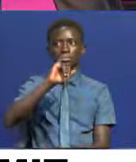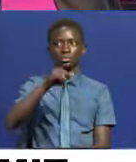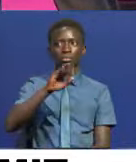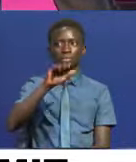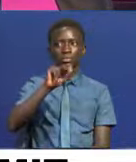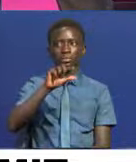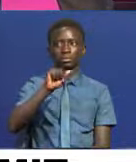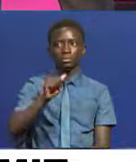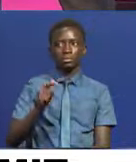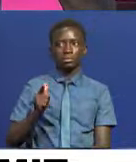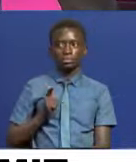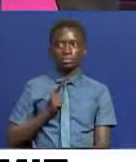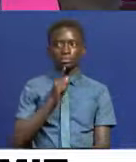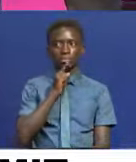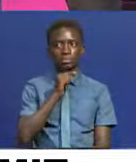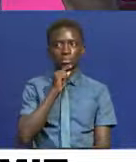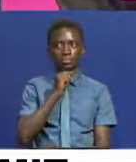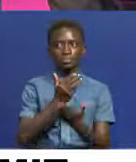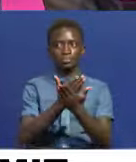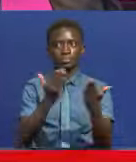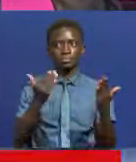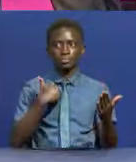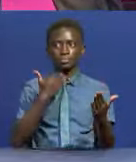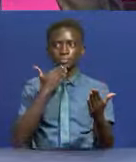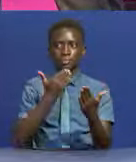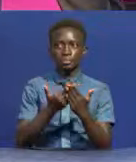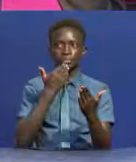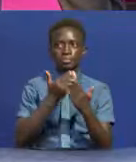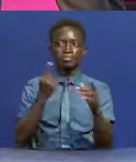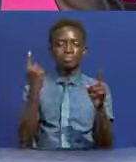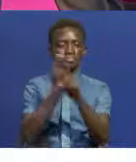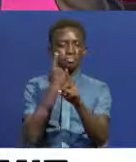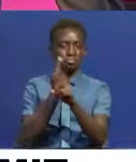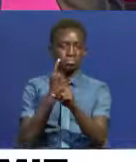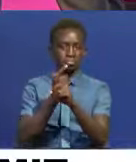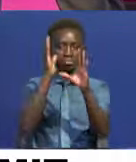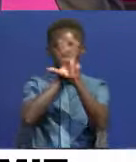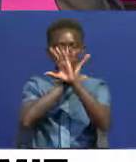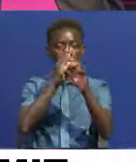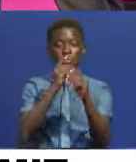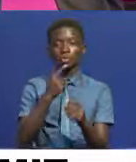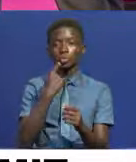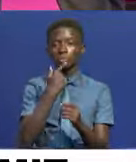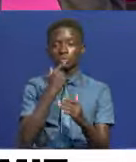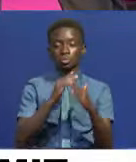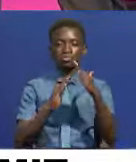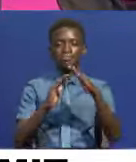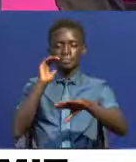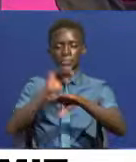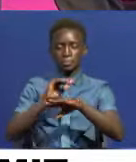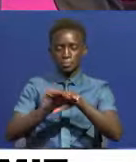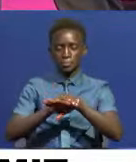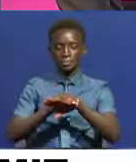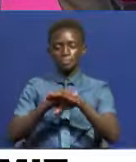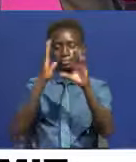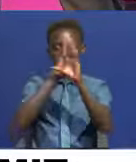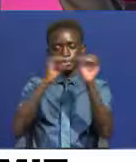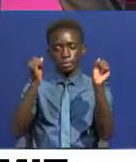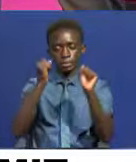ladies and gentlemen, I thank the dynamic President of the Republic of Kenya, His Excellency William